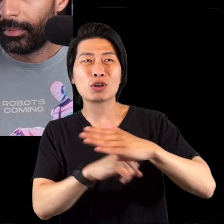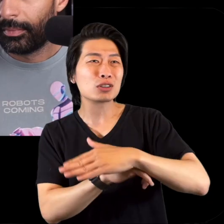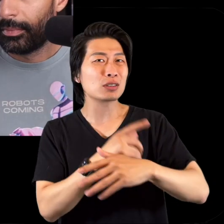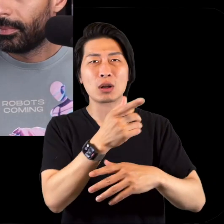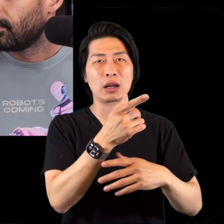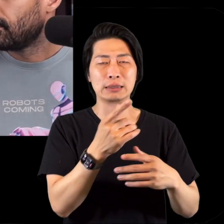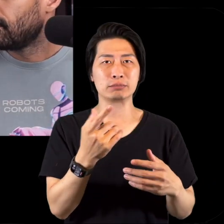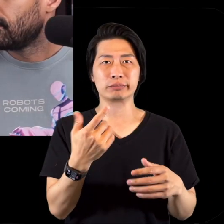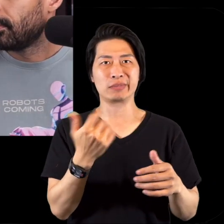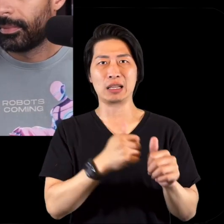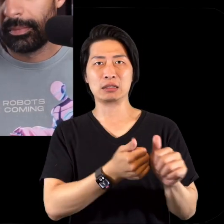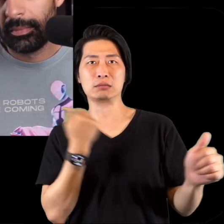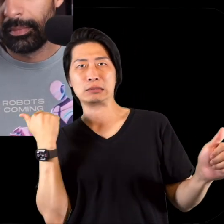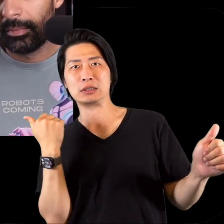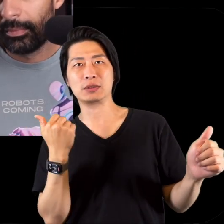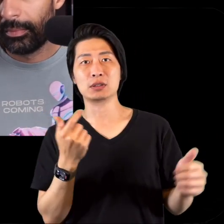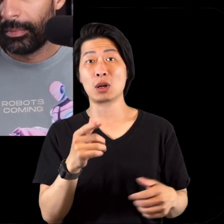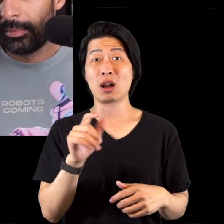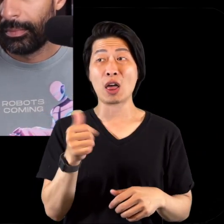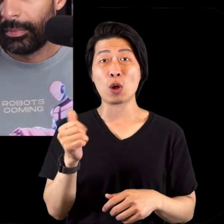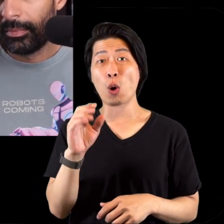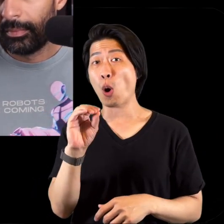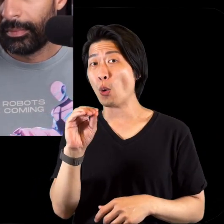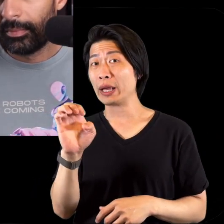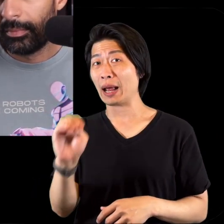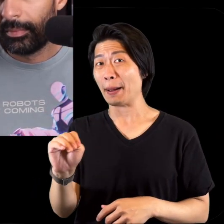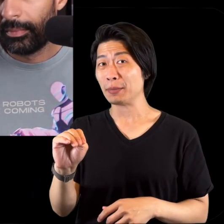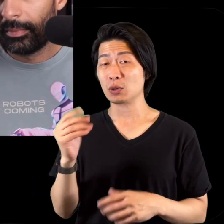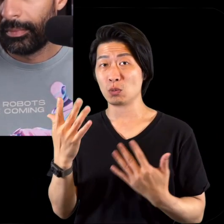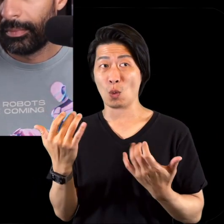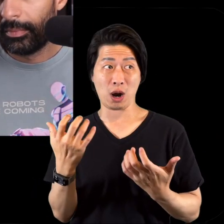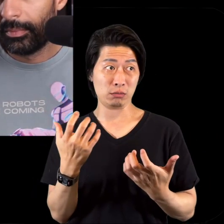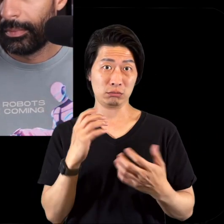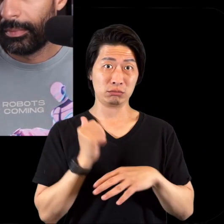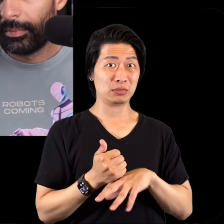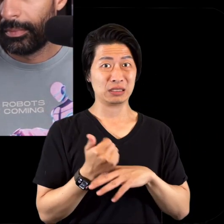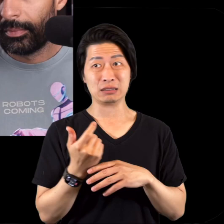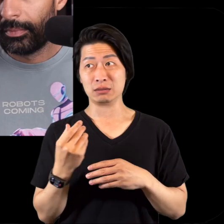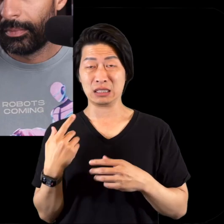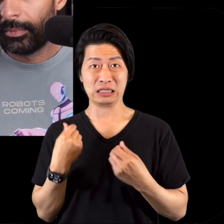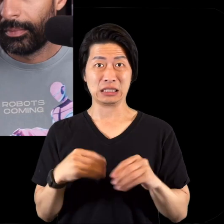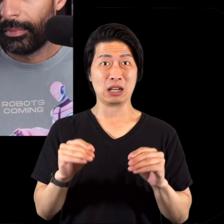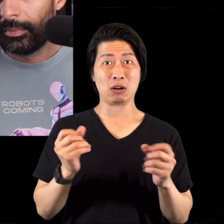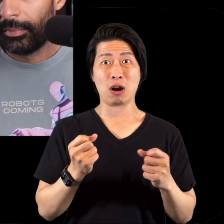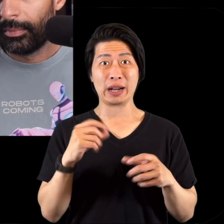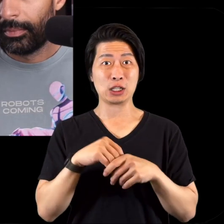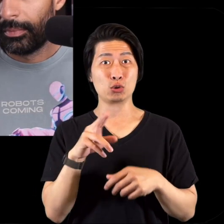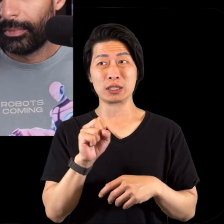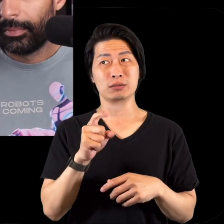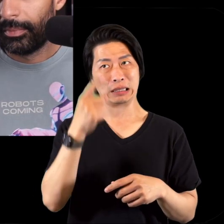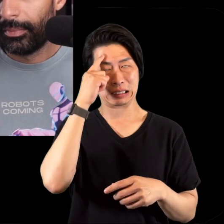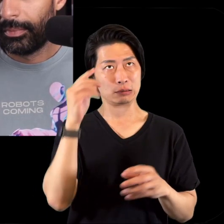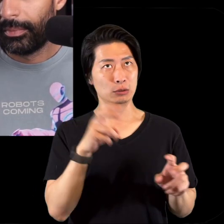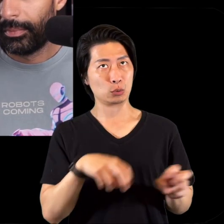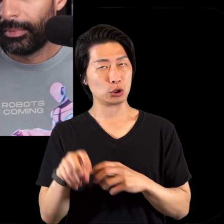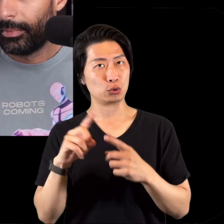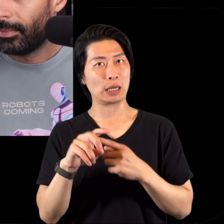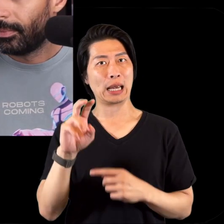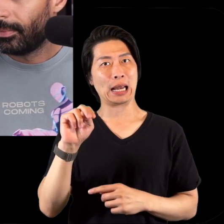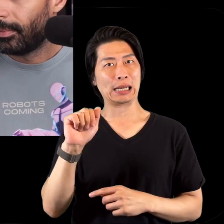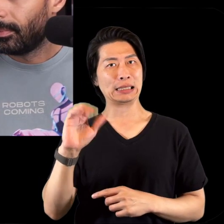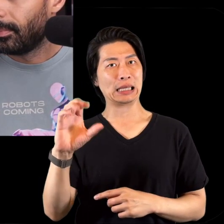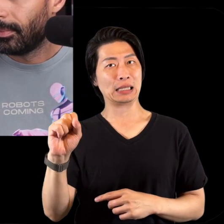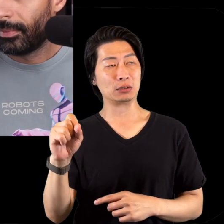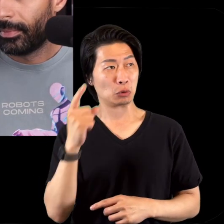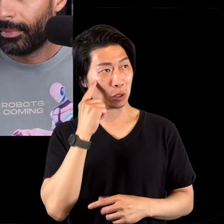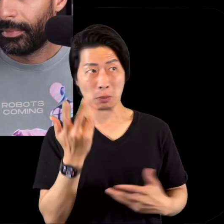charging companies are now at a huge disadvantage. And other OEMs, if you want to play in the United States, you better think about announcing very quickly that you're switching